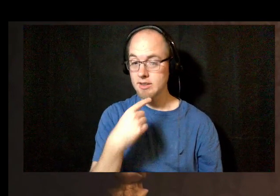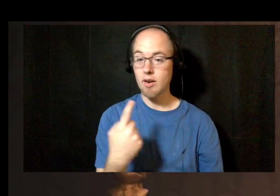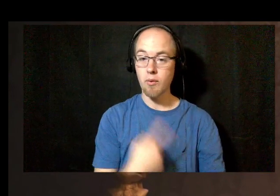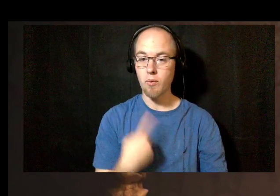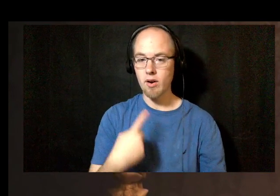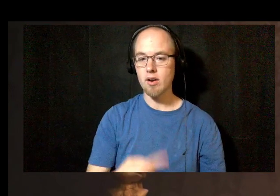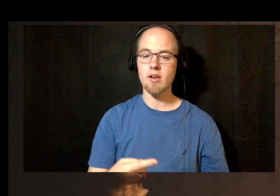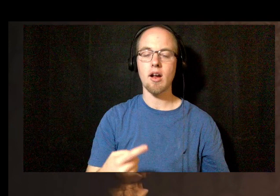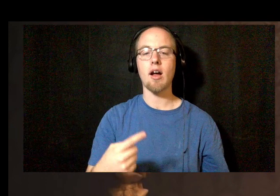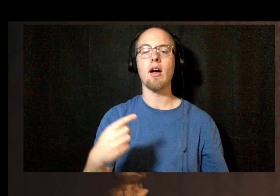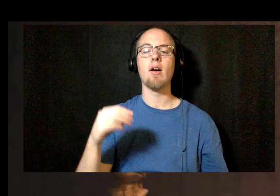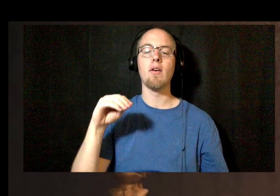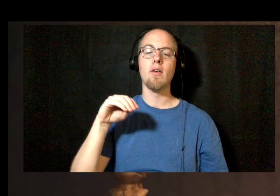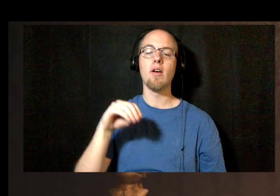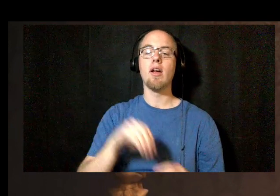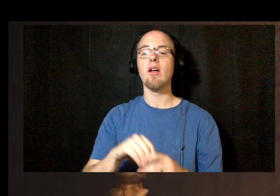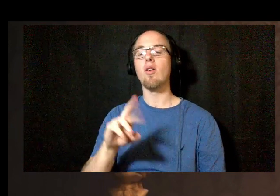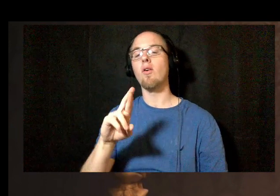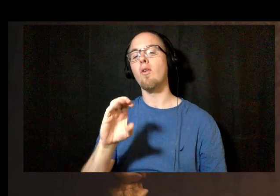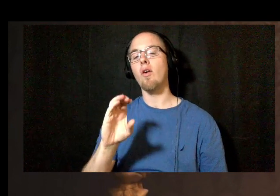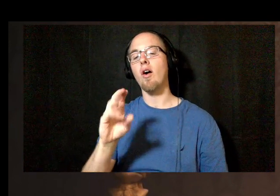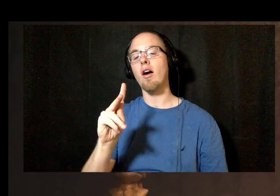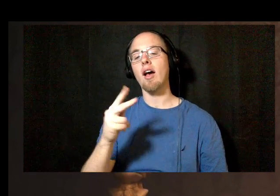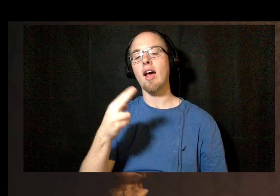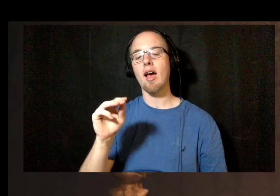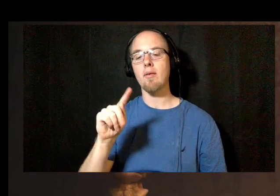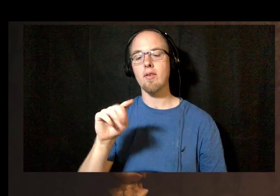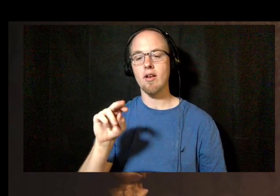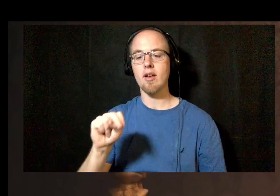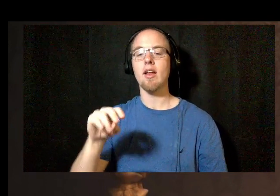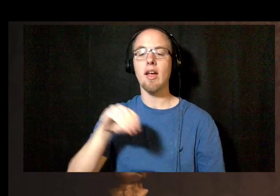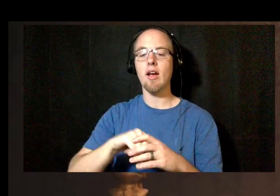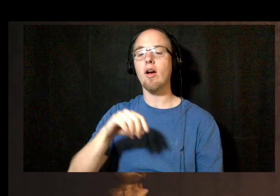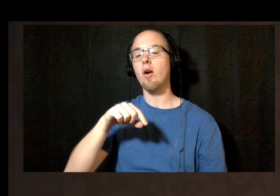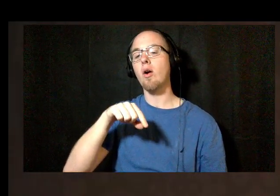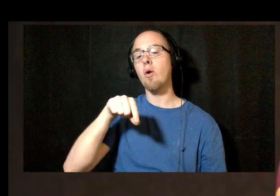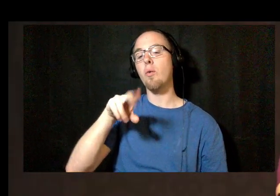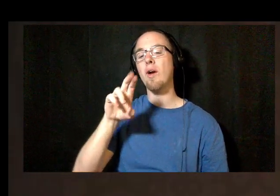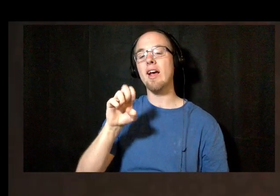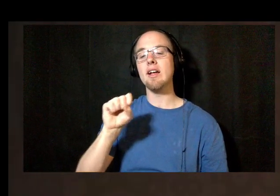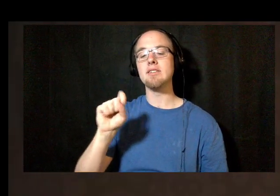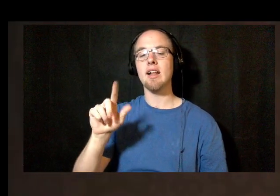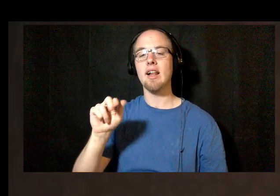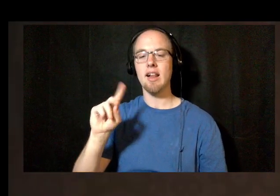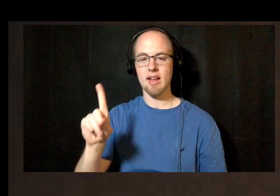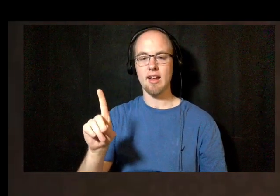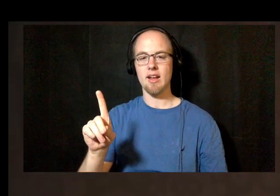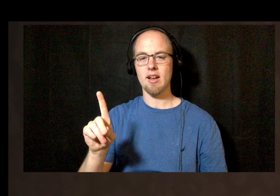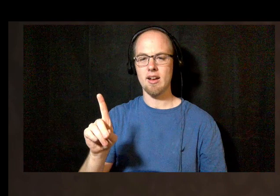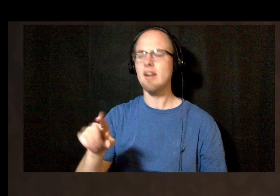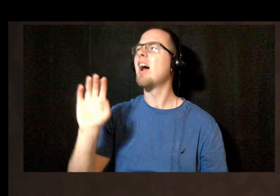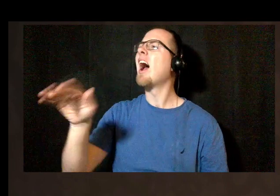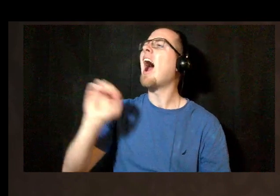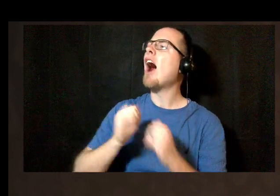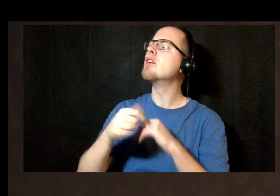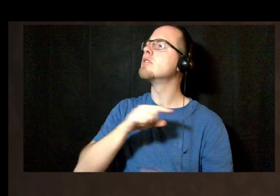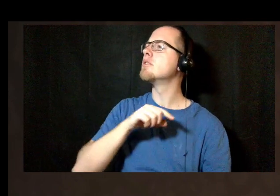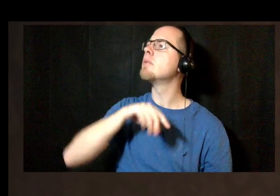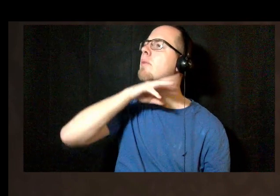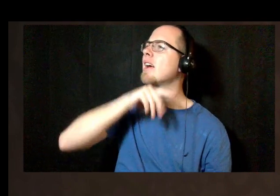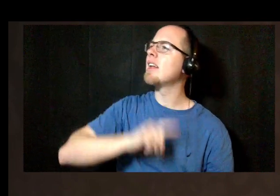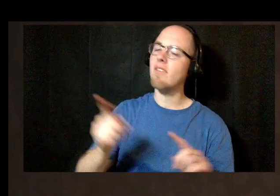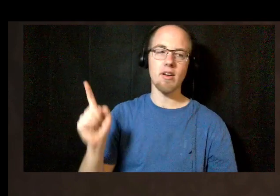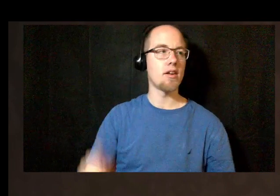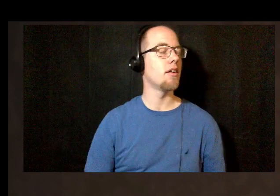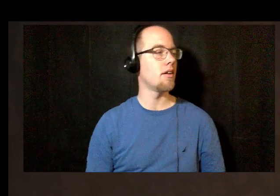in Rockhampton in Queensland about four months ago. I was like, how is a pig any different? And a man in the audience